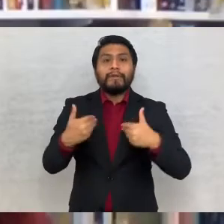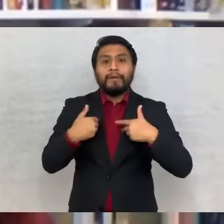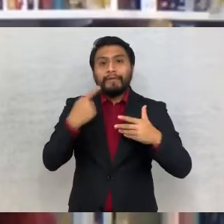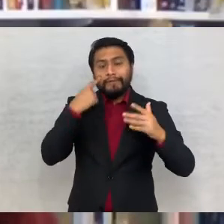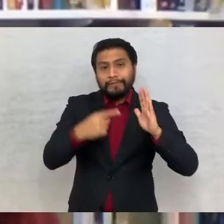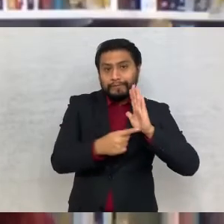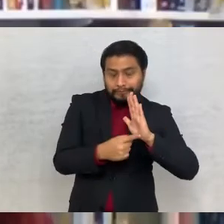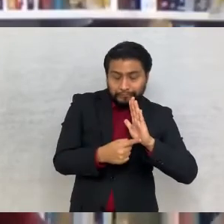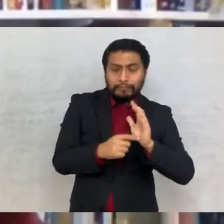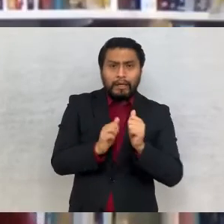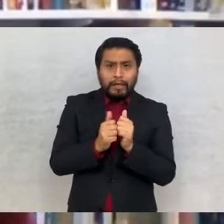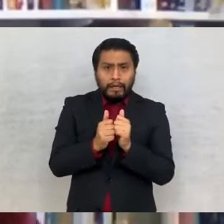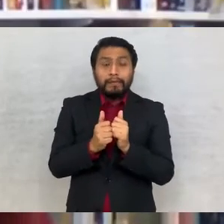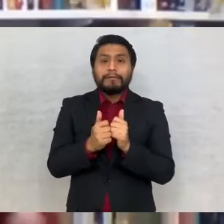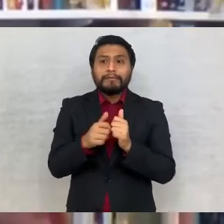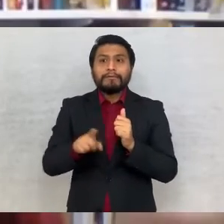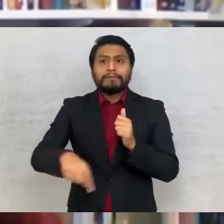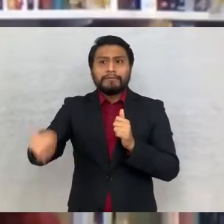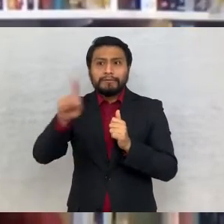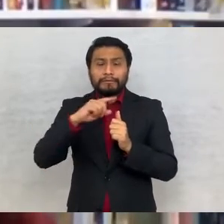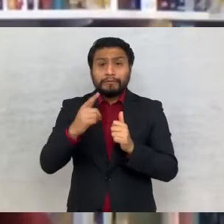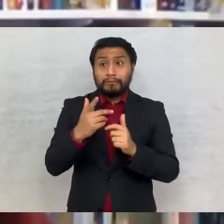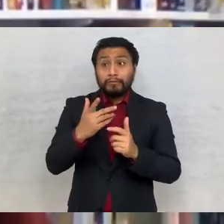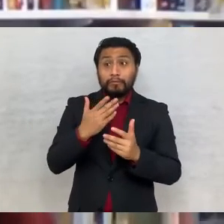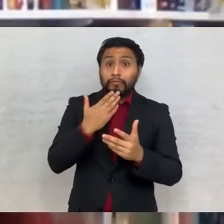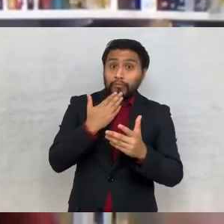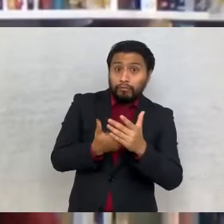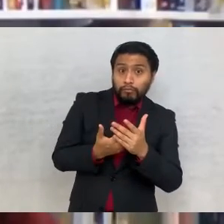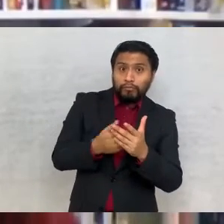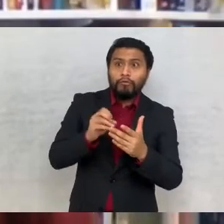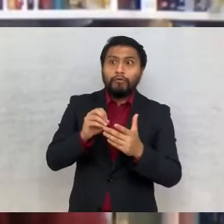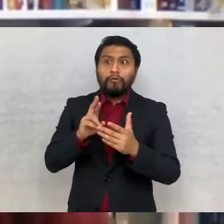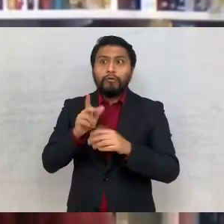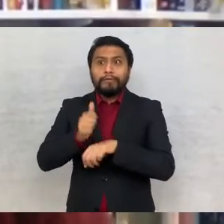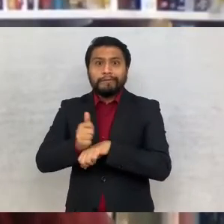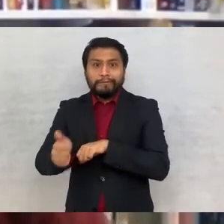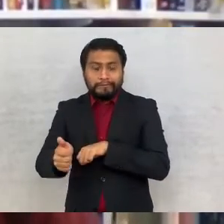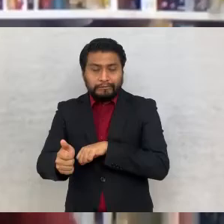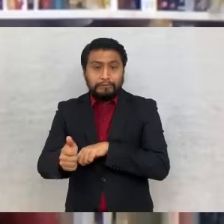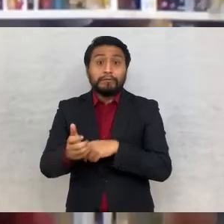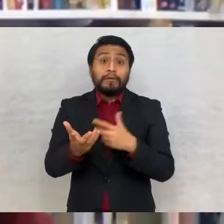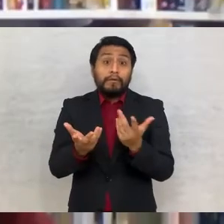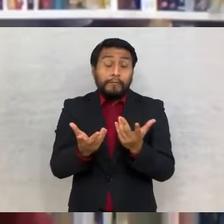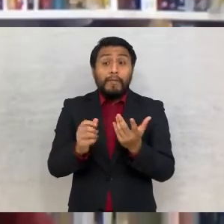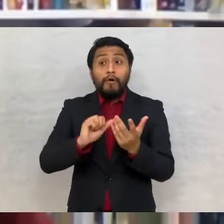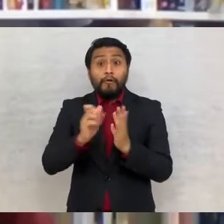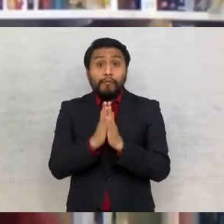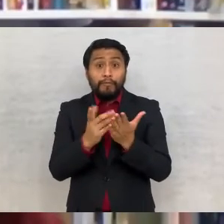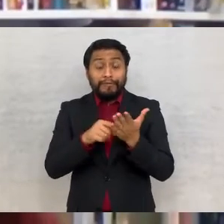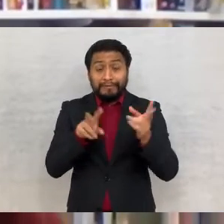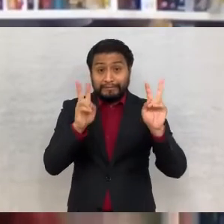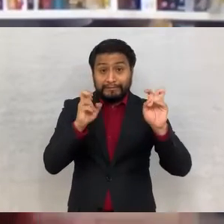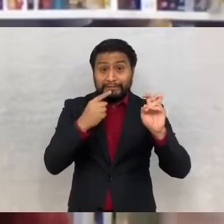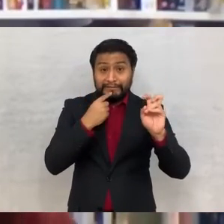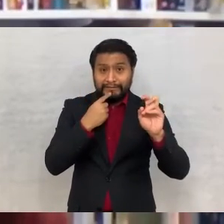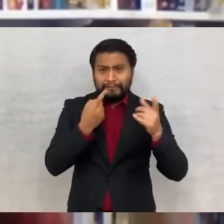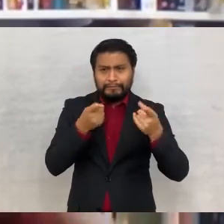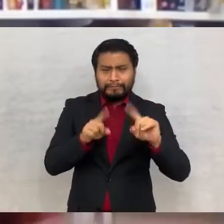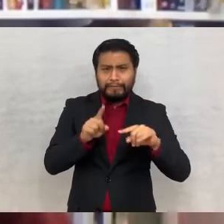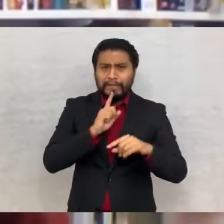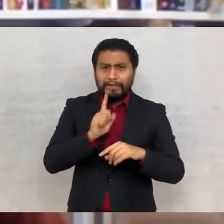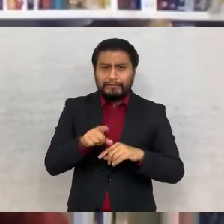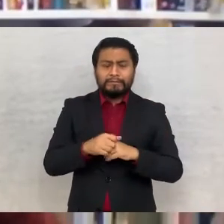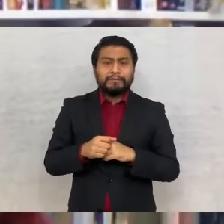efforts of an official of the Buenos Aires Provincial Police, Juan Vucetic, who went further into the ideas sketched by Galton himself